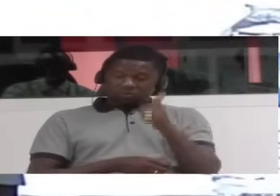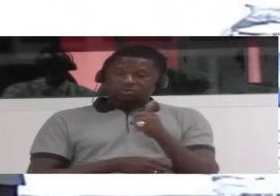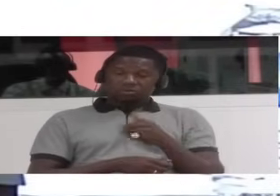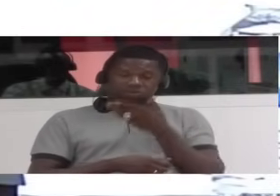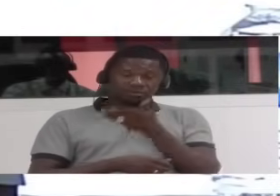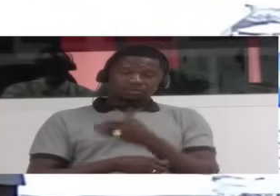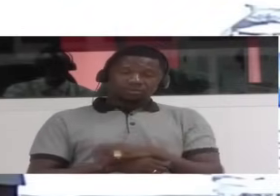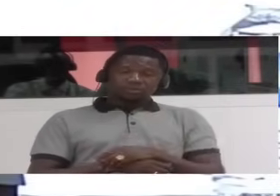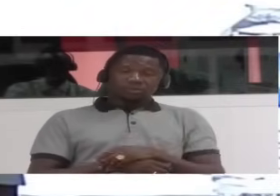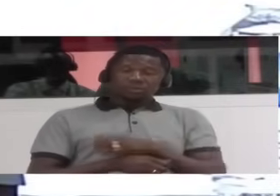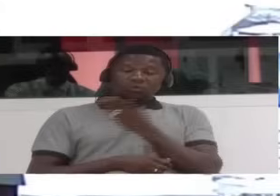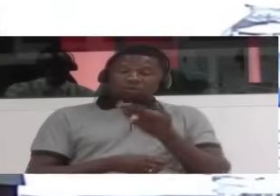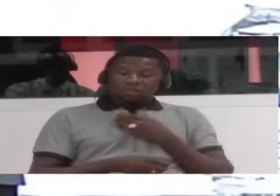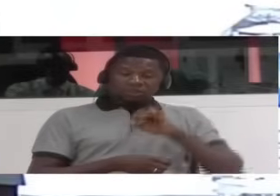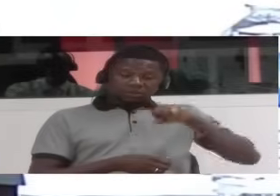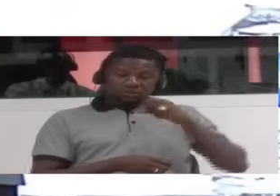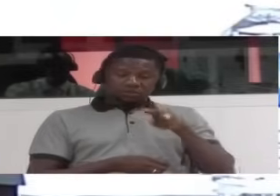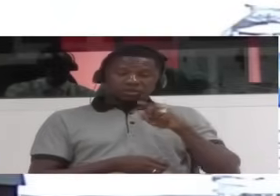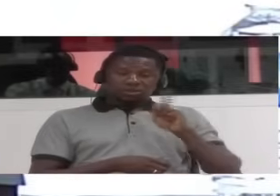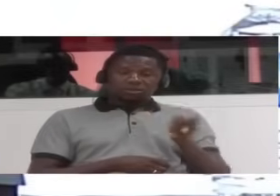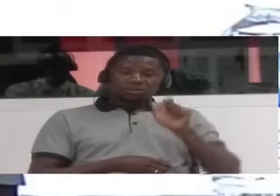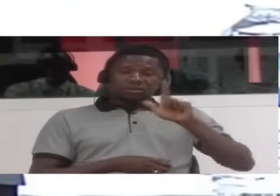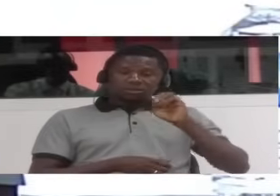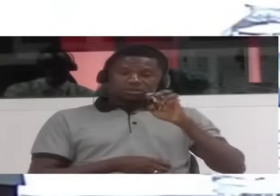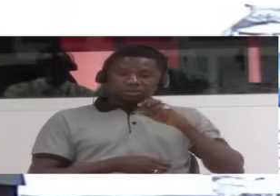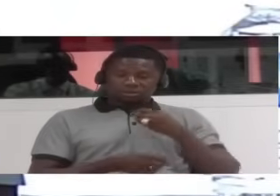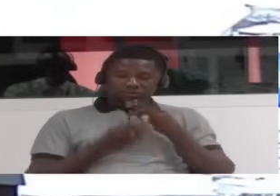expected to do? Not actually. The junglers were